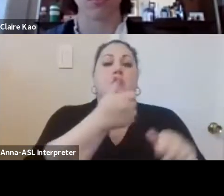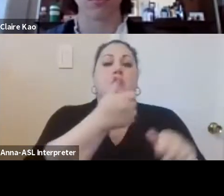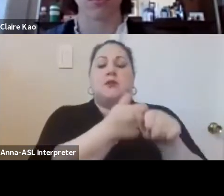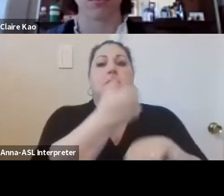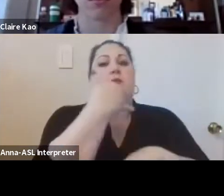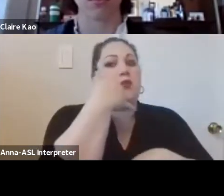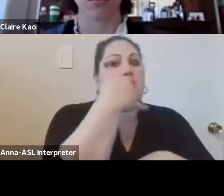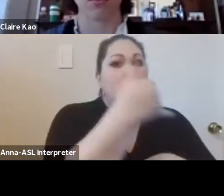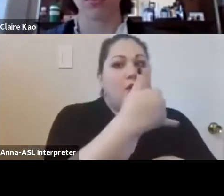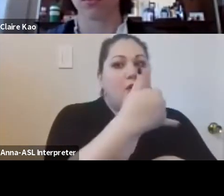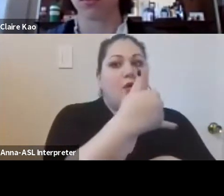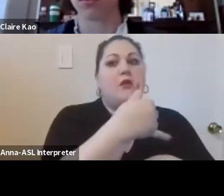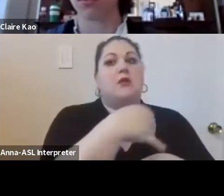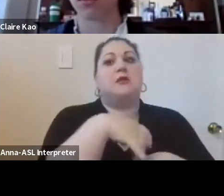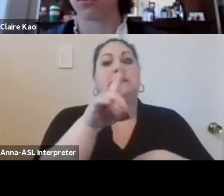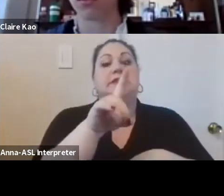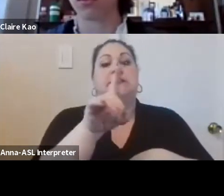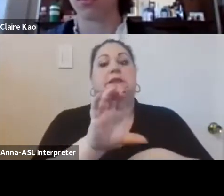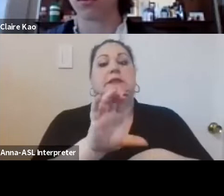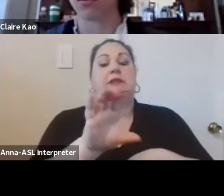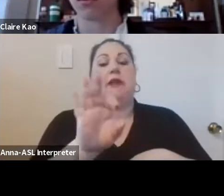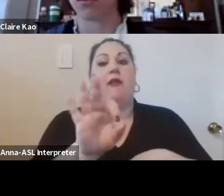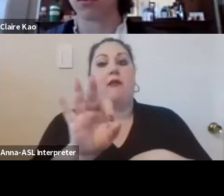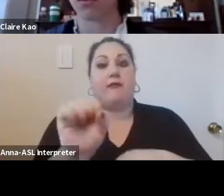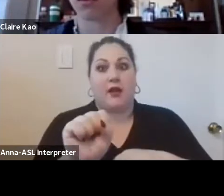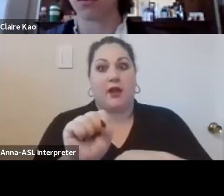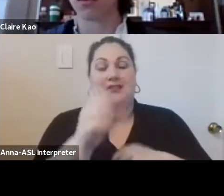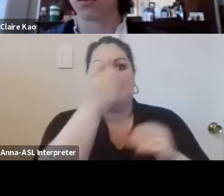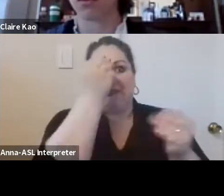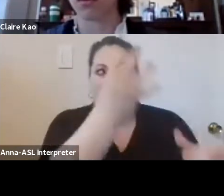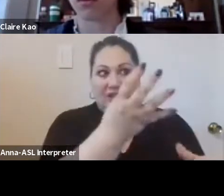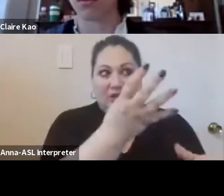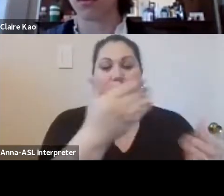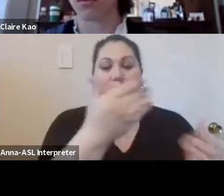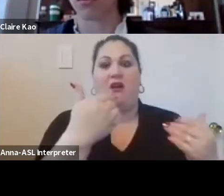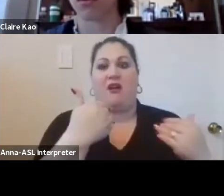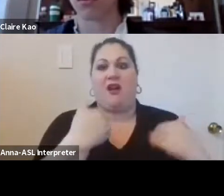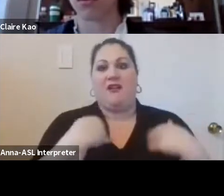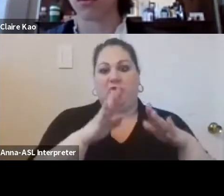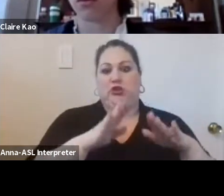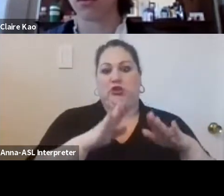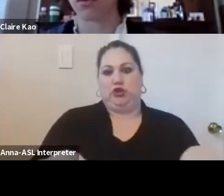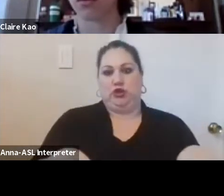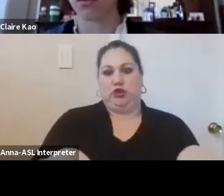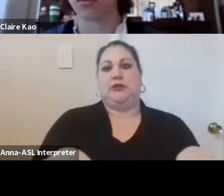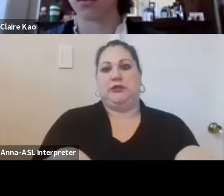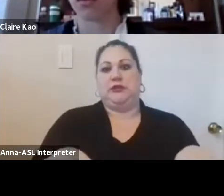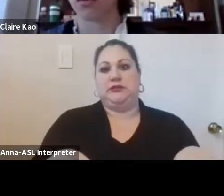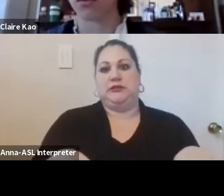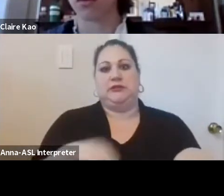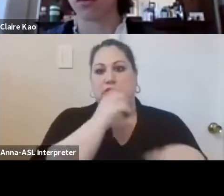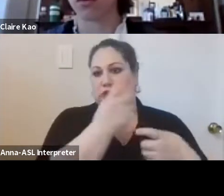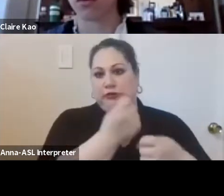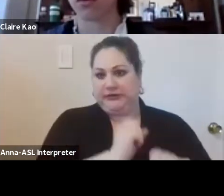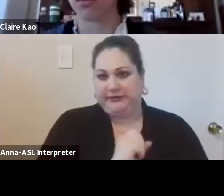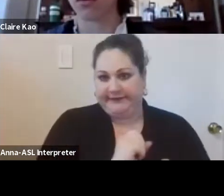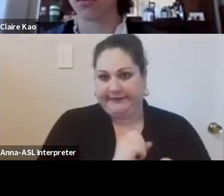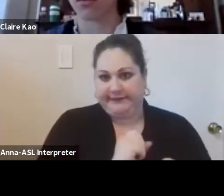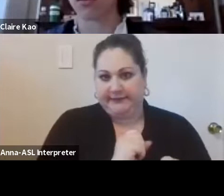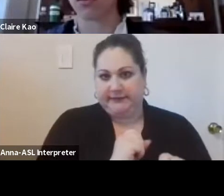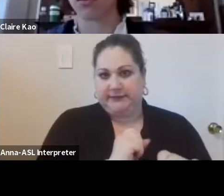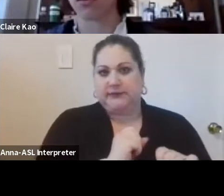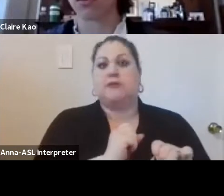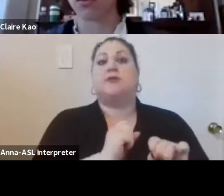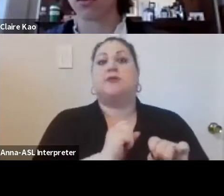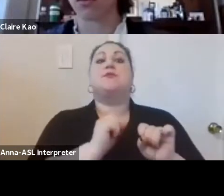in danger. And so that night, a DCFS caseworker showed up at the home